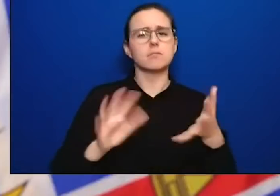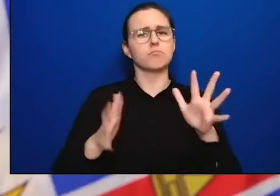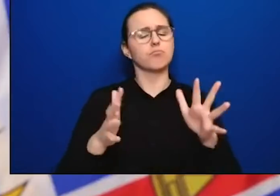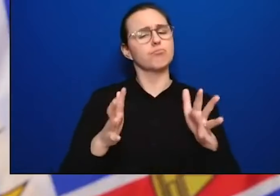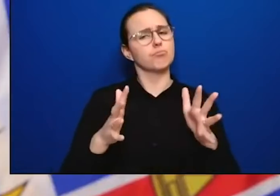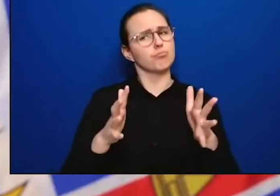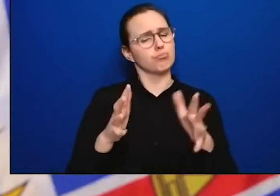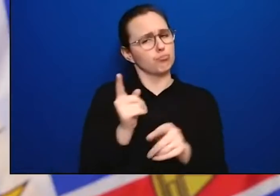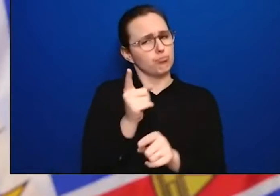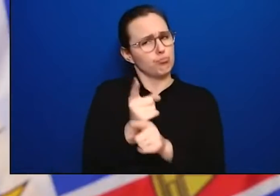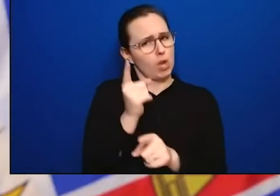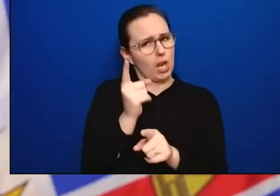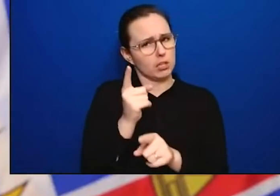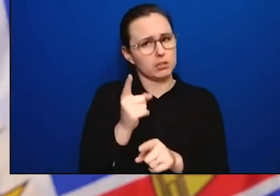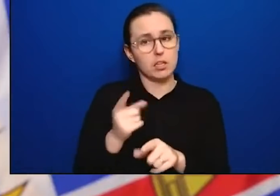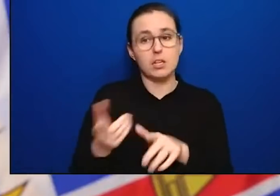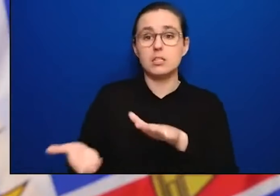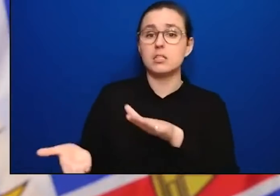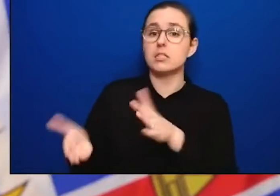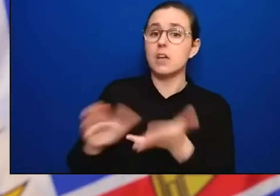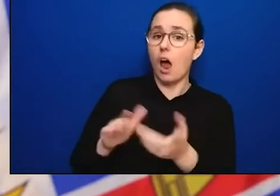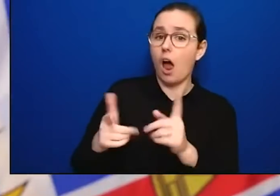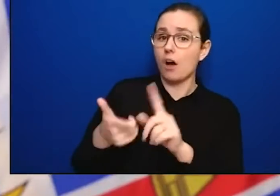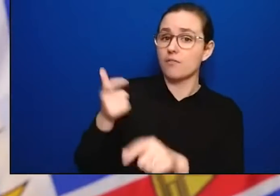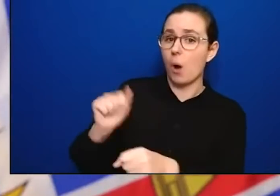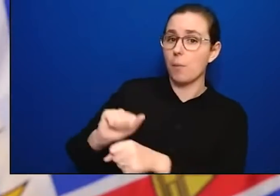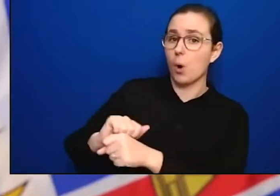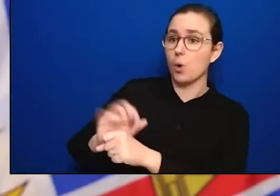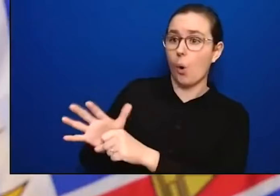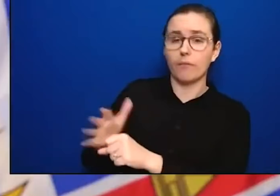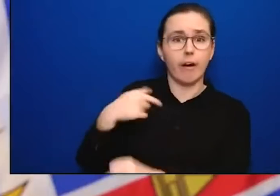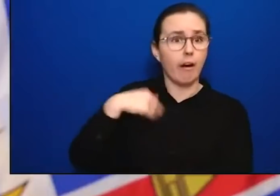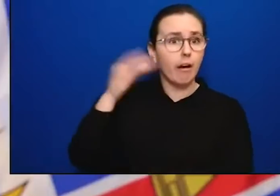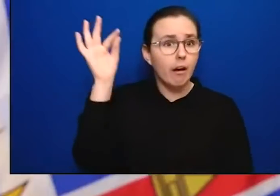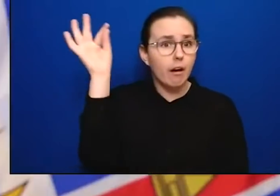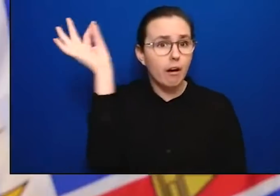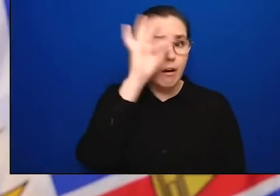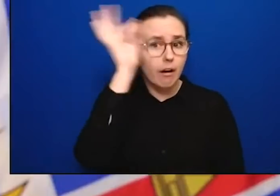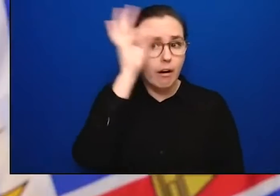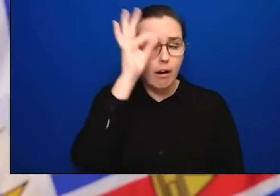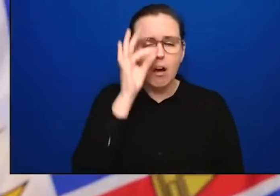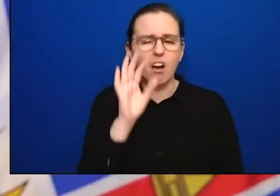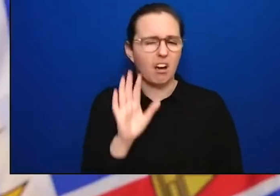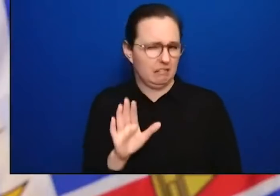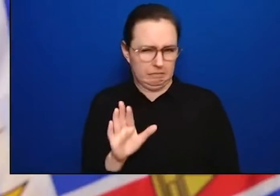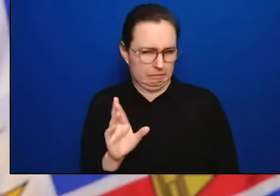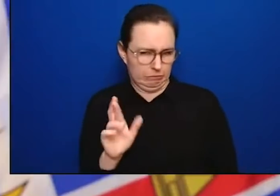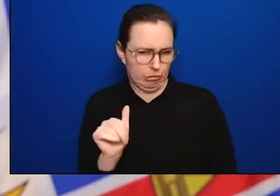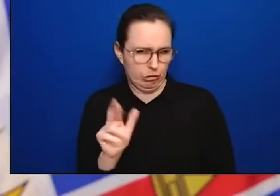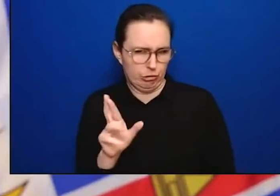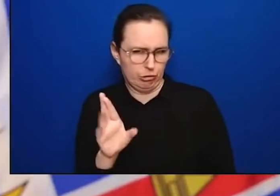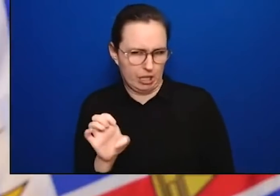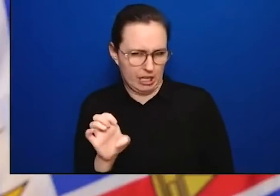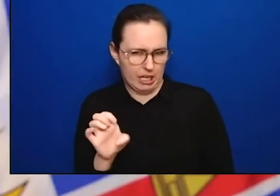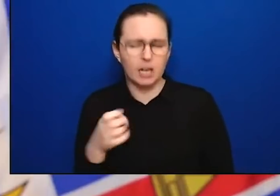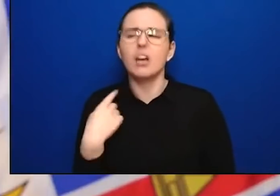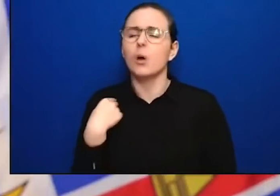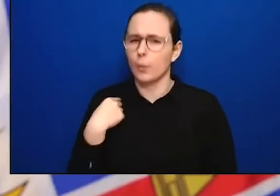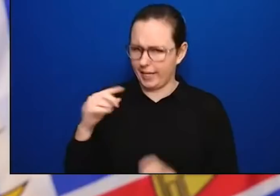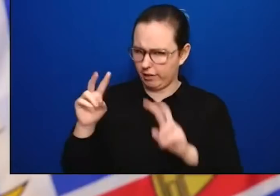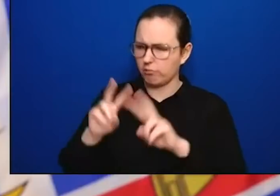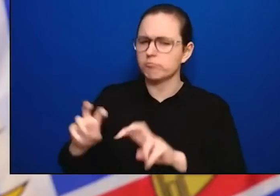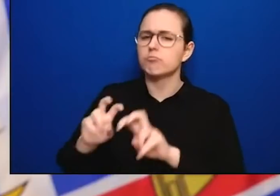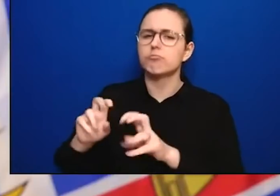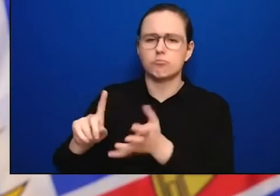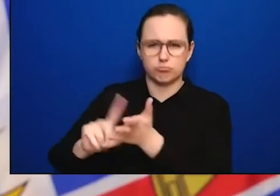that there's not a lot of people dying in the community from COVID that we don't know about, and we've done that